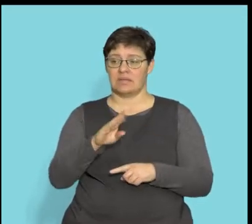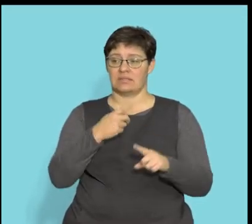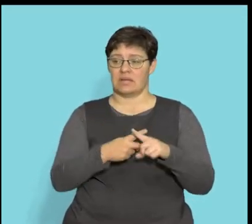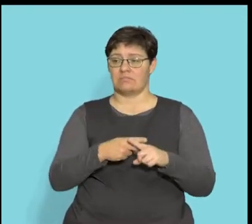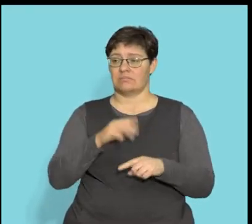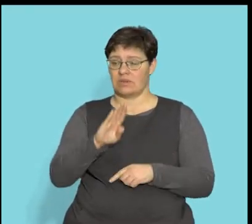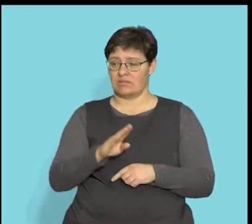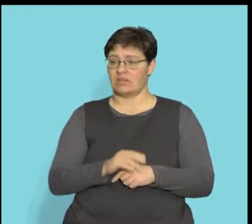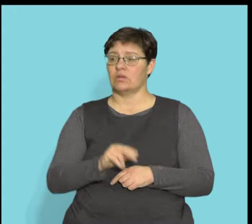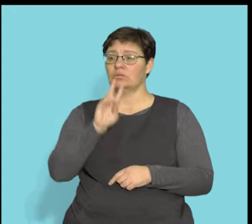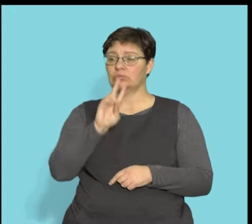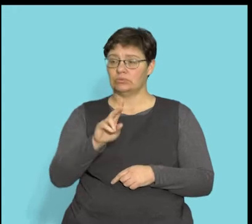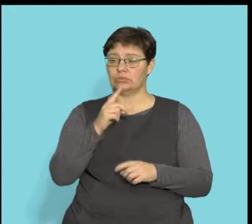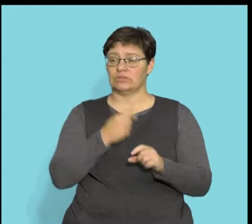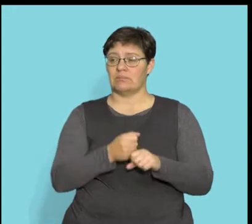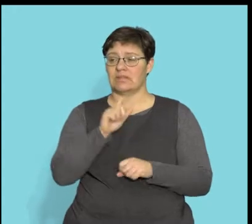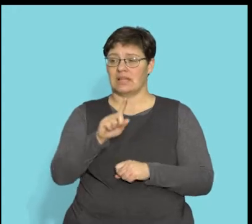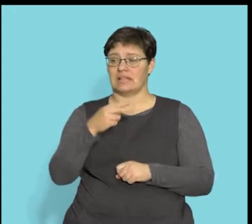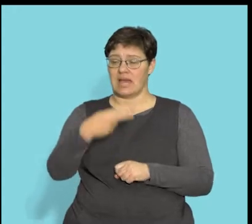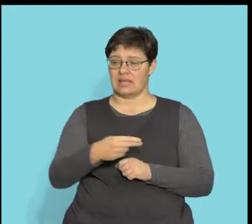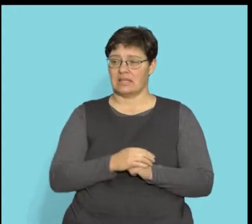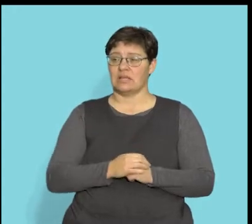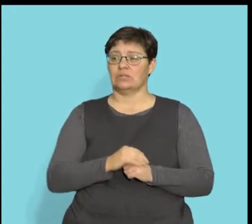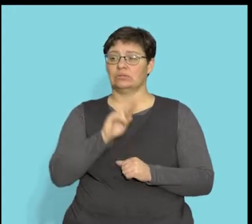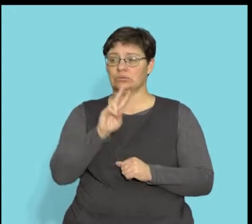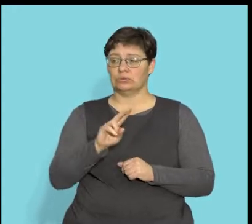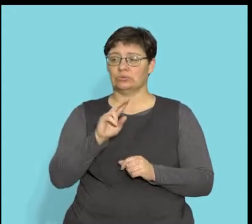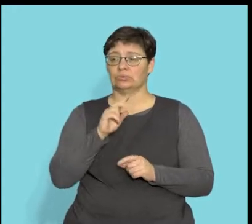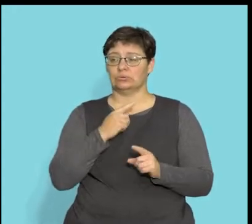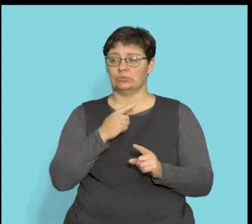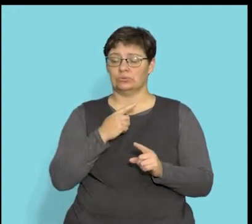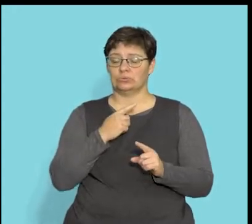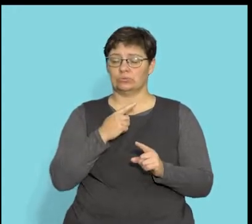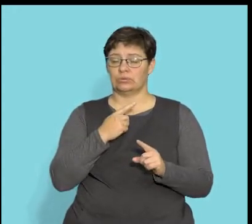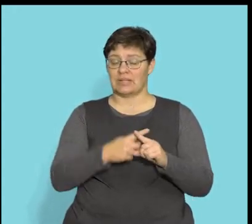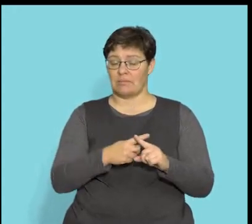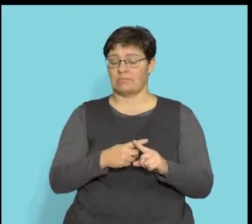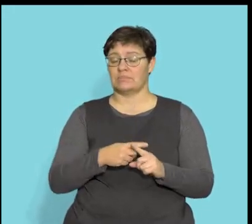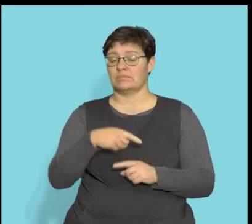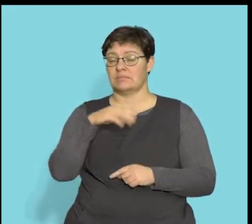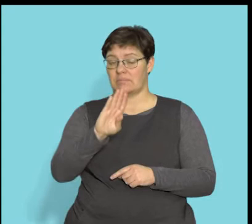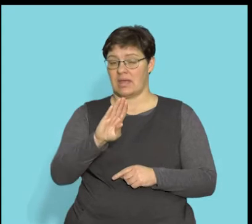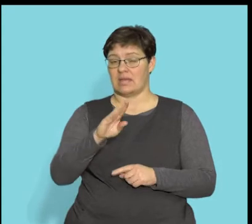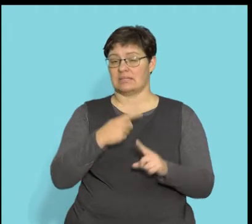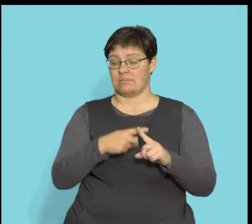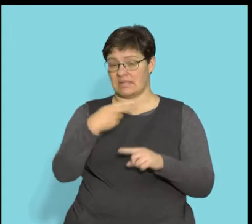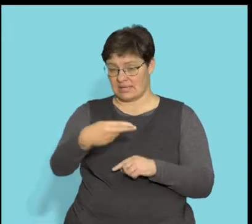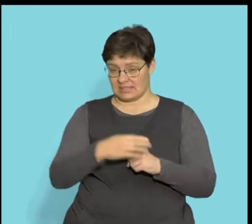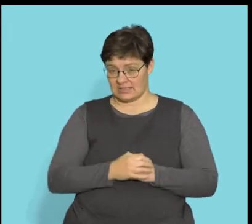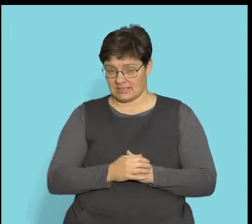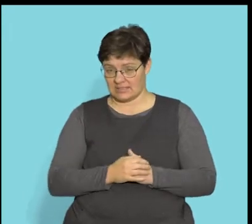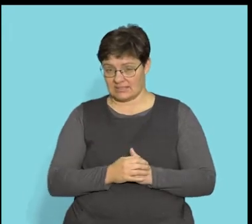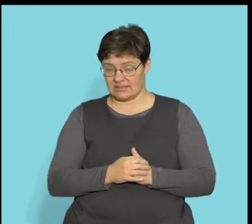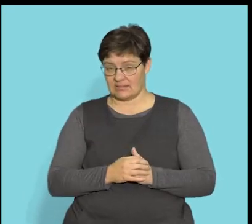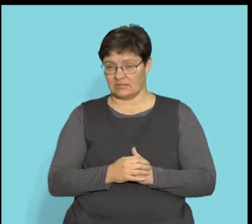2 times the length times the height plus 2 times the base times the height. And then for the volume of a rectangular